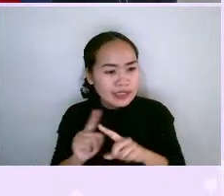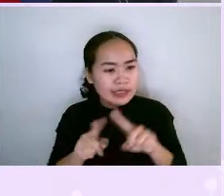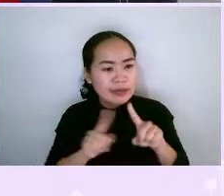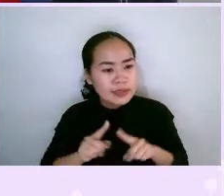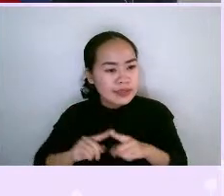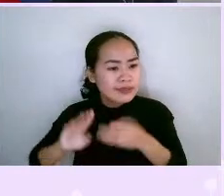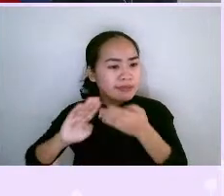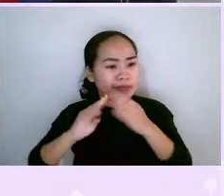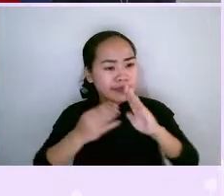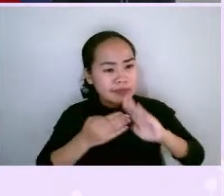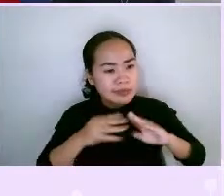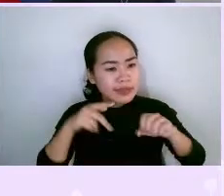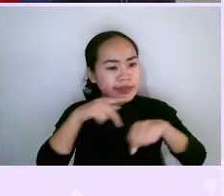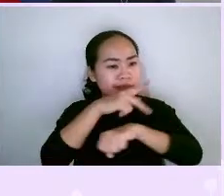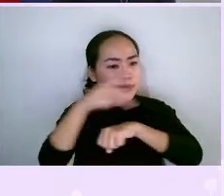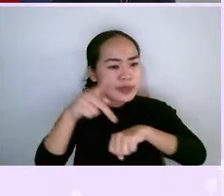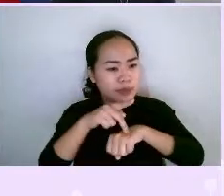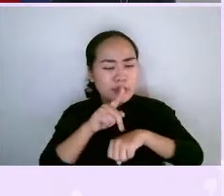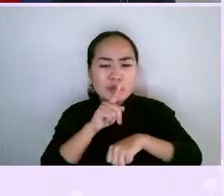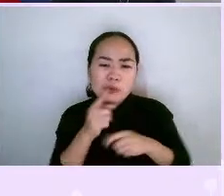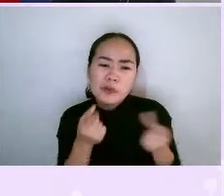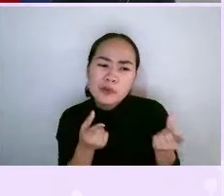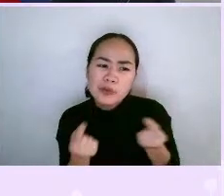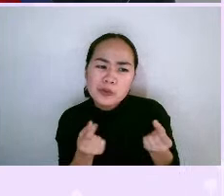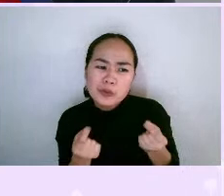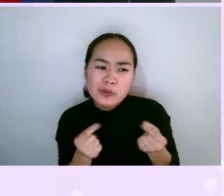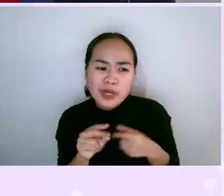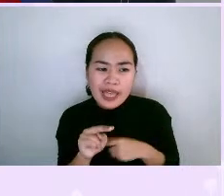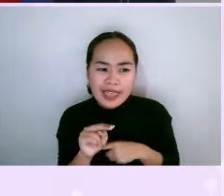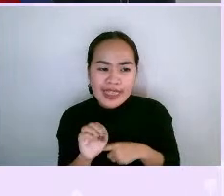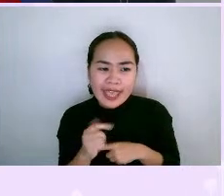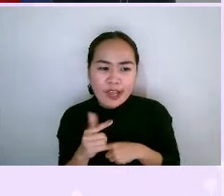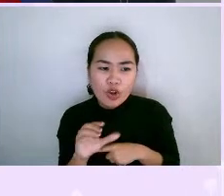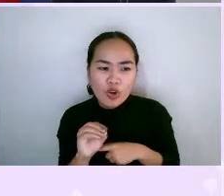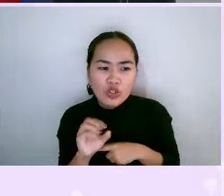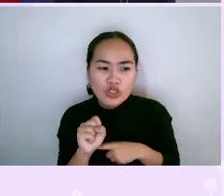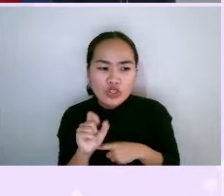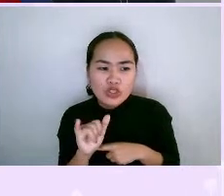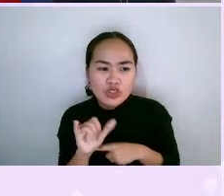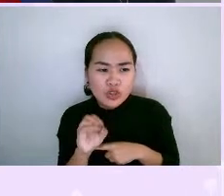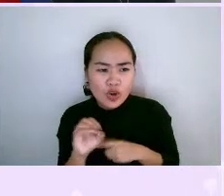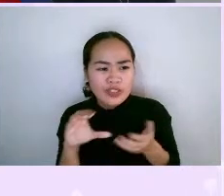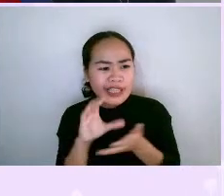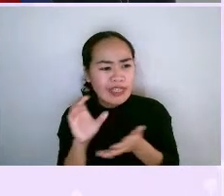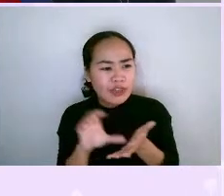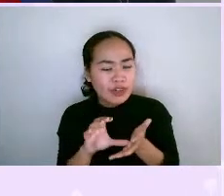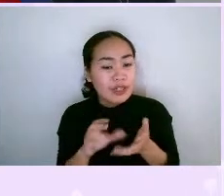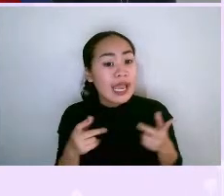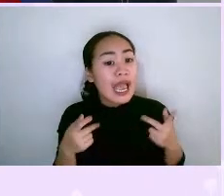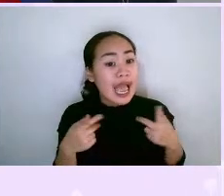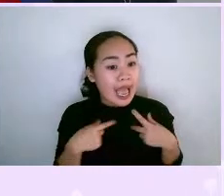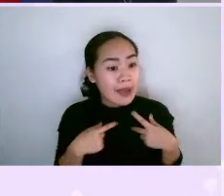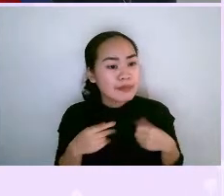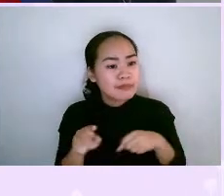Philippines. Ano ba ang ginagawa ng Negosyo Center? Ang Negosyo Center po ay merong business